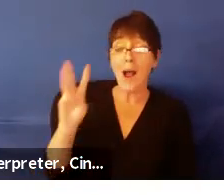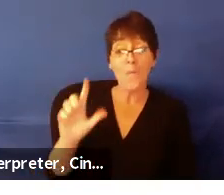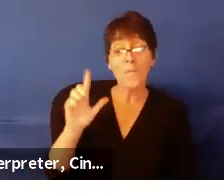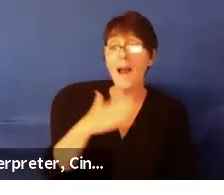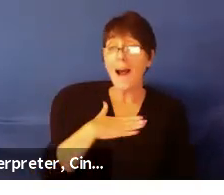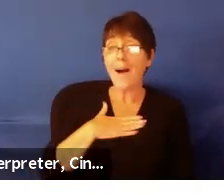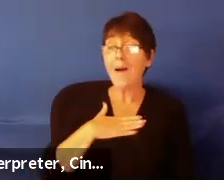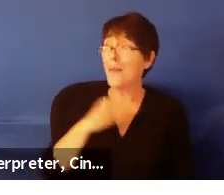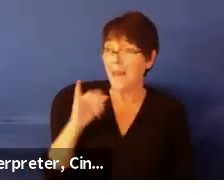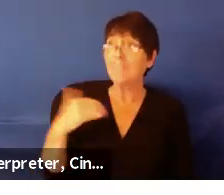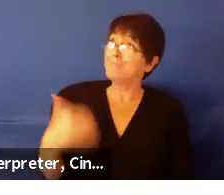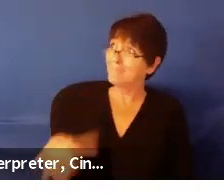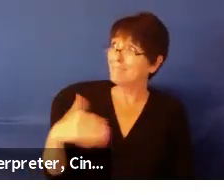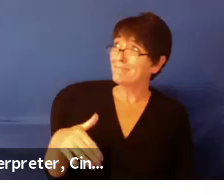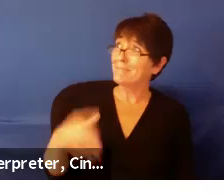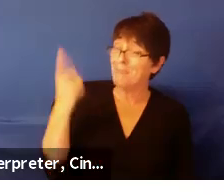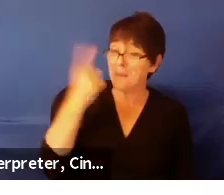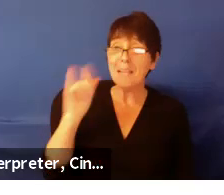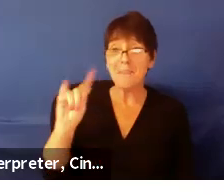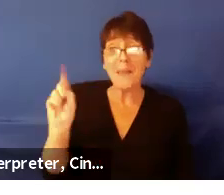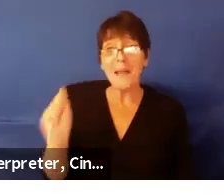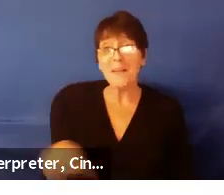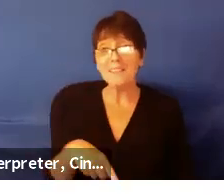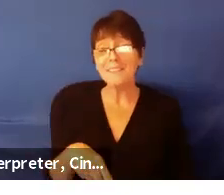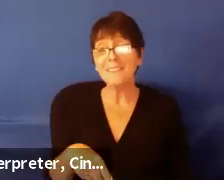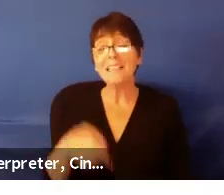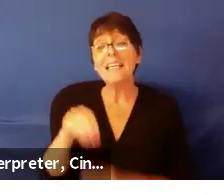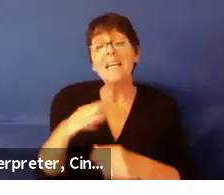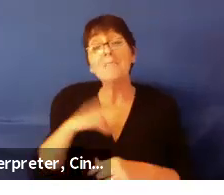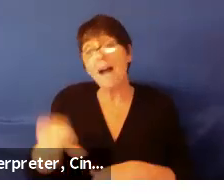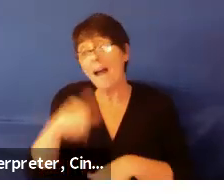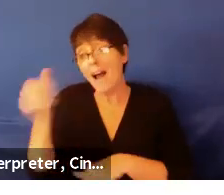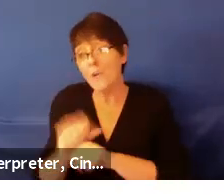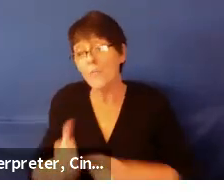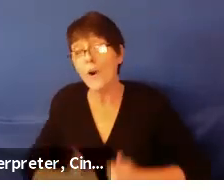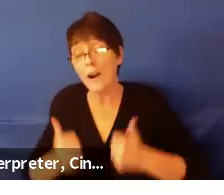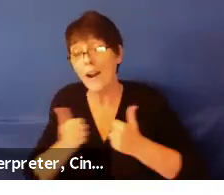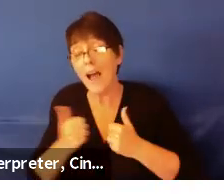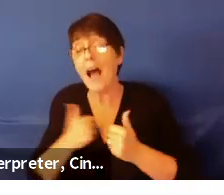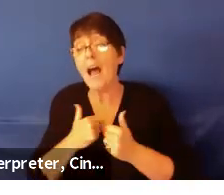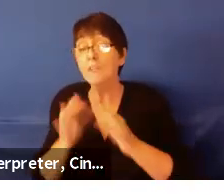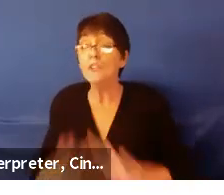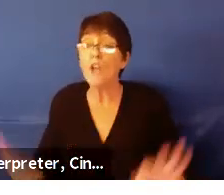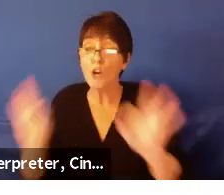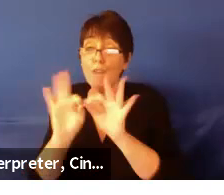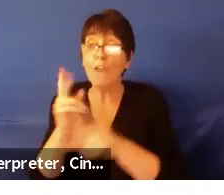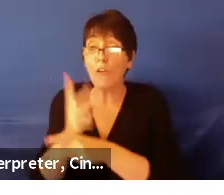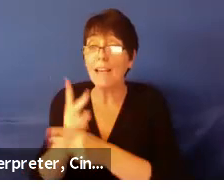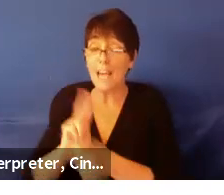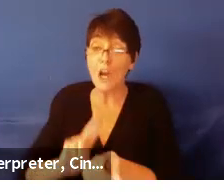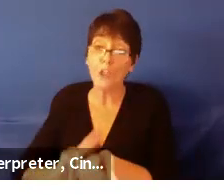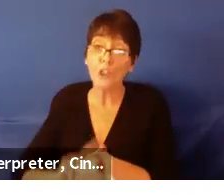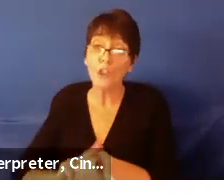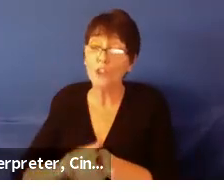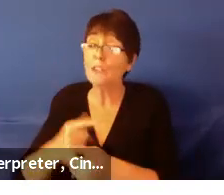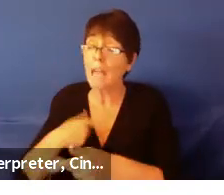great question. Well, I in my other work life, I was a critical care nurse, and I took